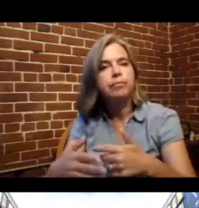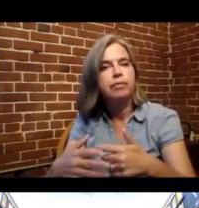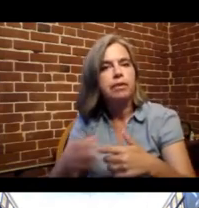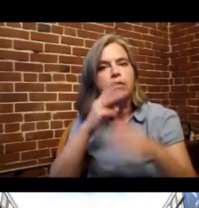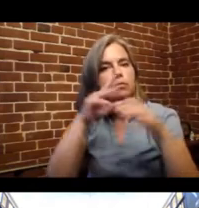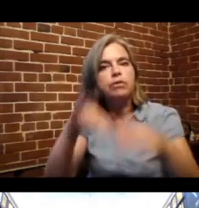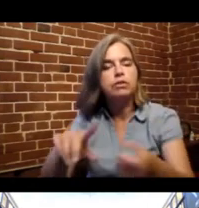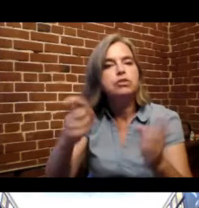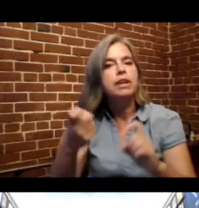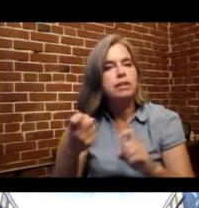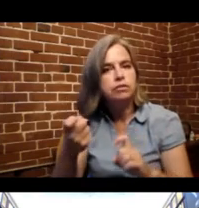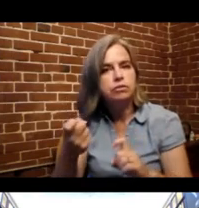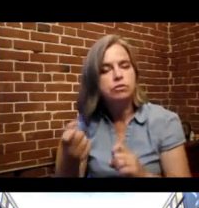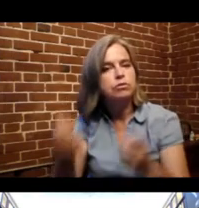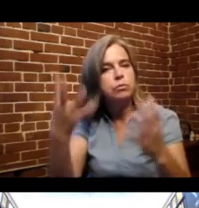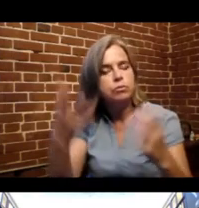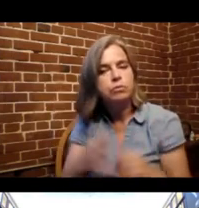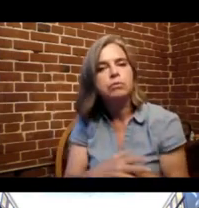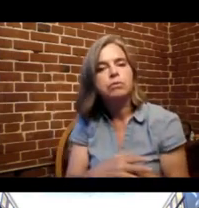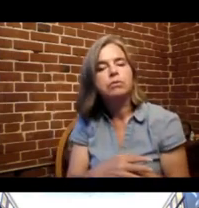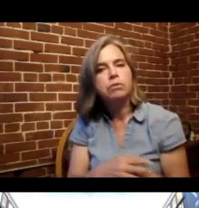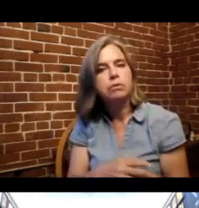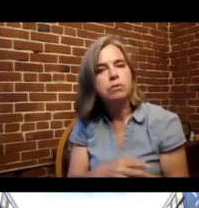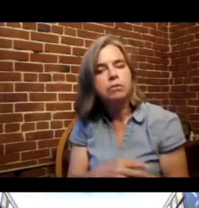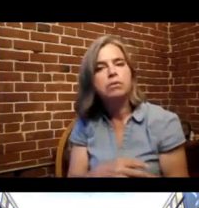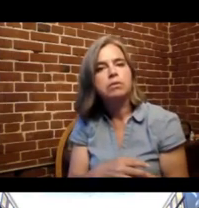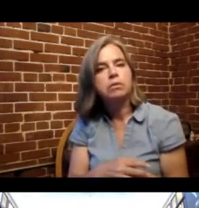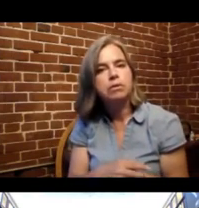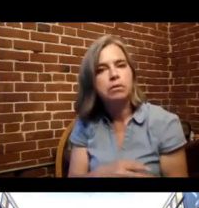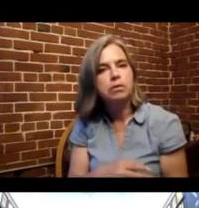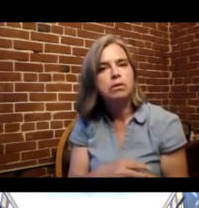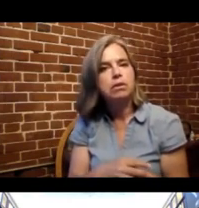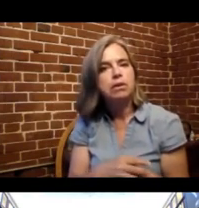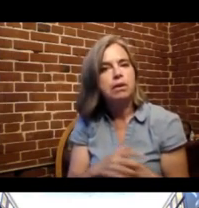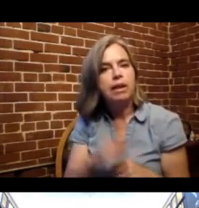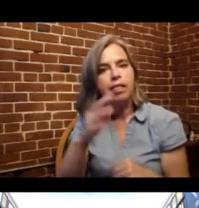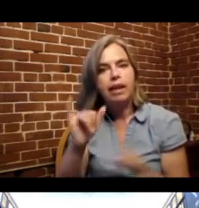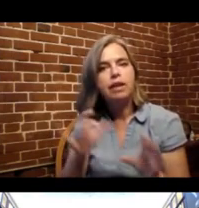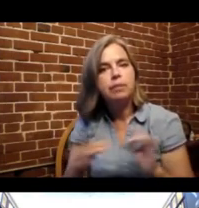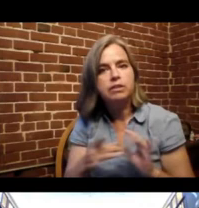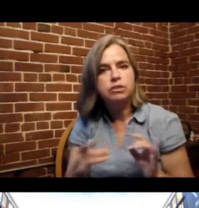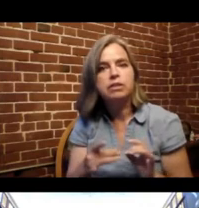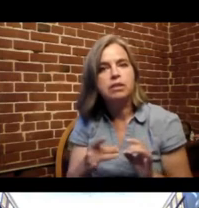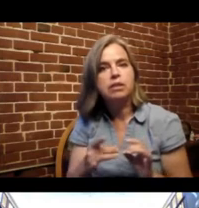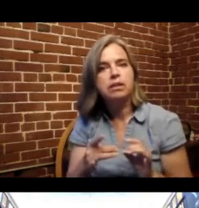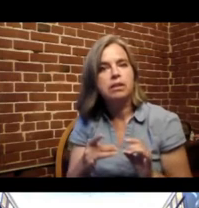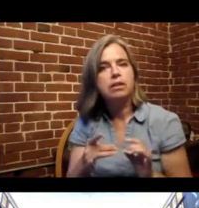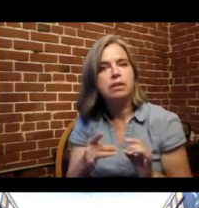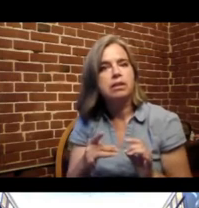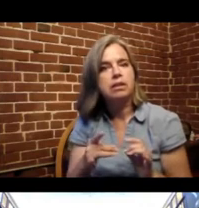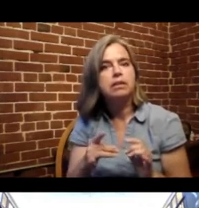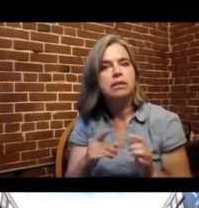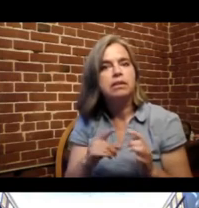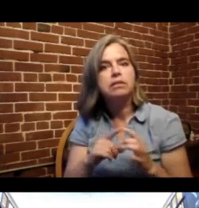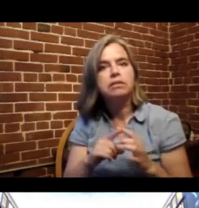much. And we also used so as Lei mentioned, it goes from the